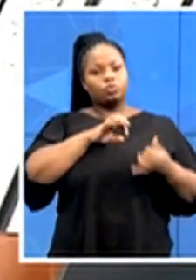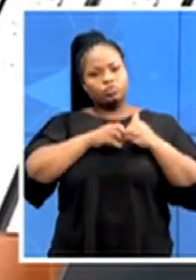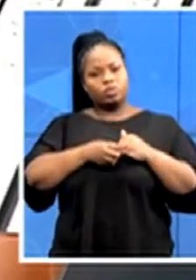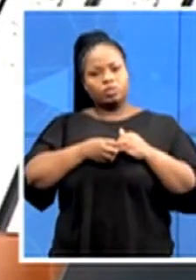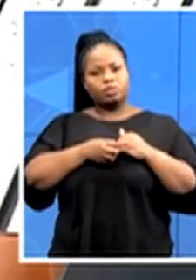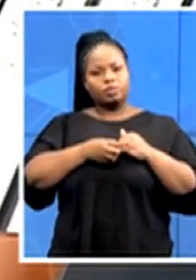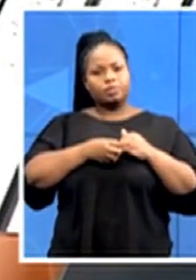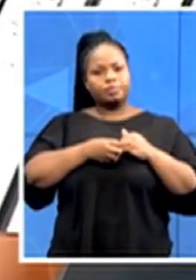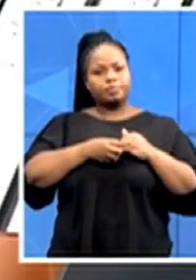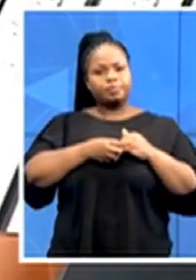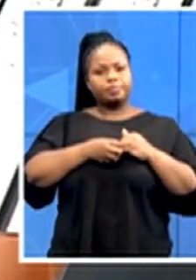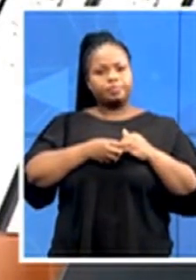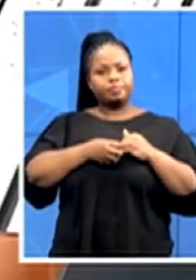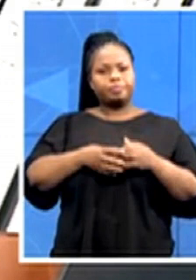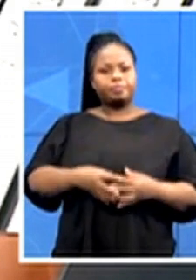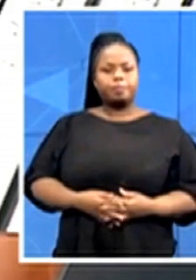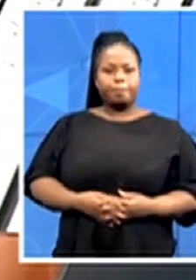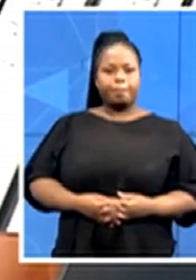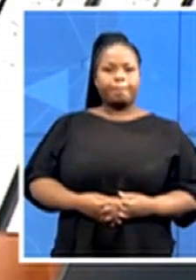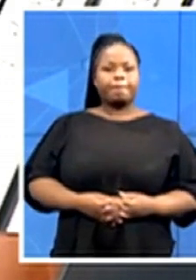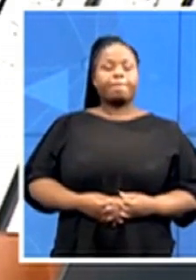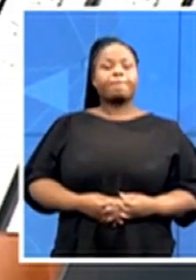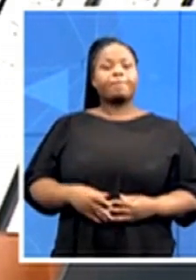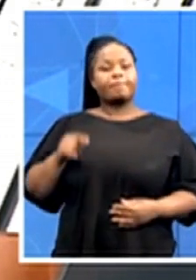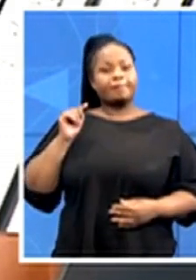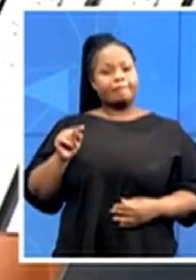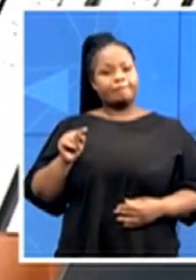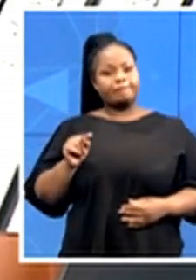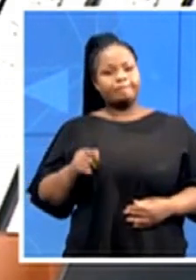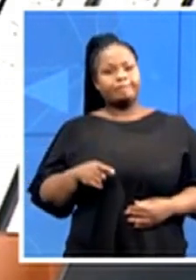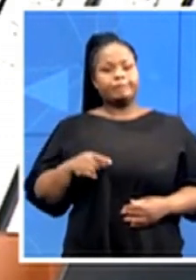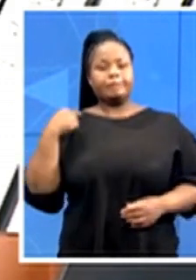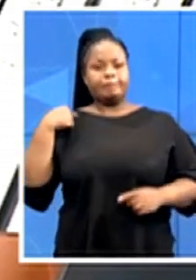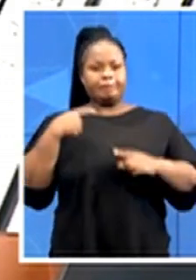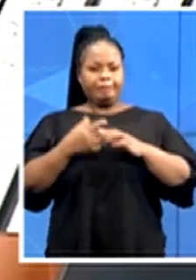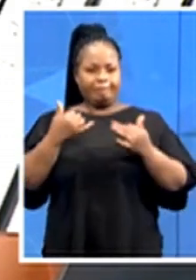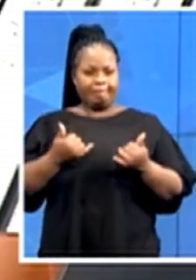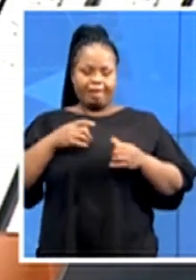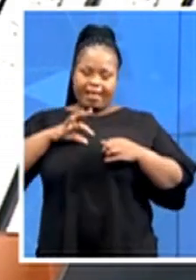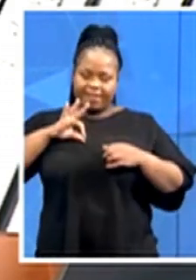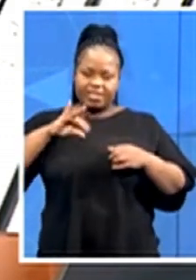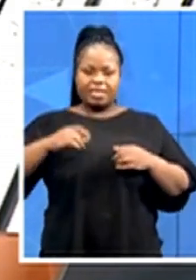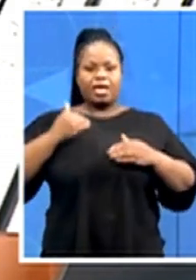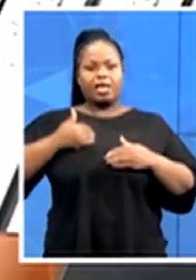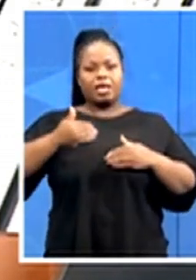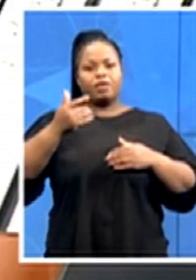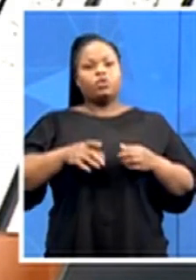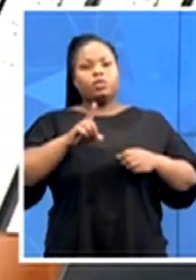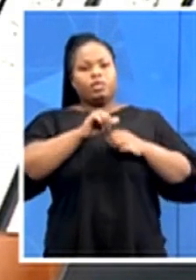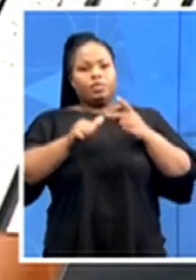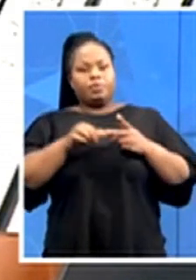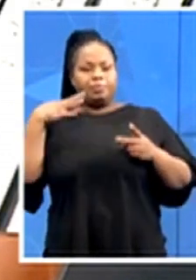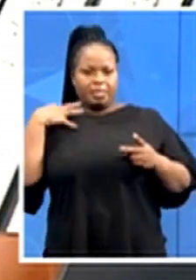The War Room was under the day-to-day direction of deputy ministers of